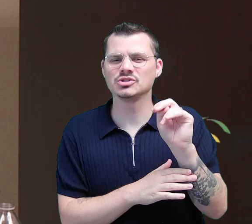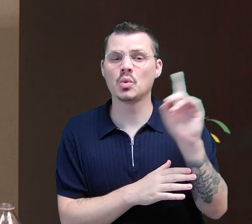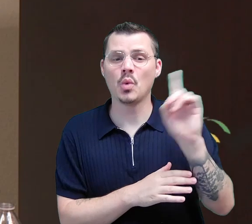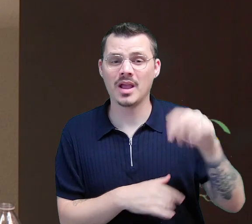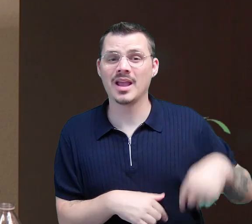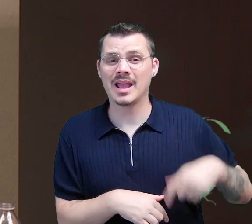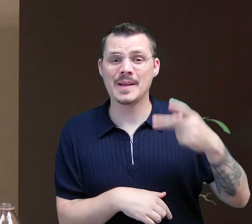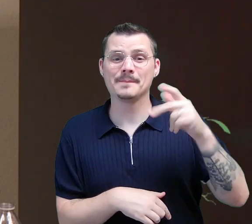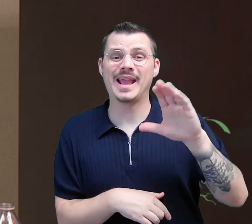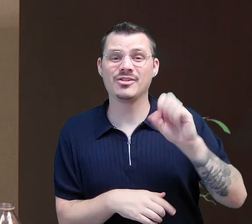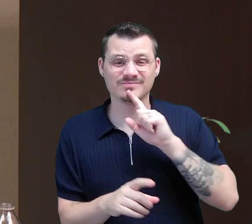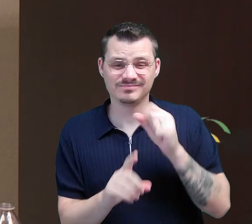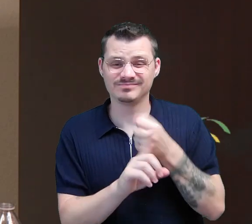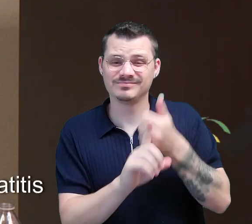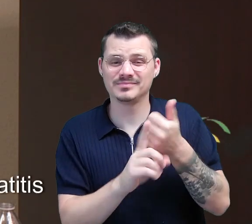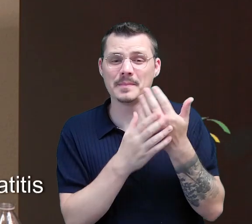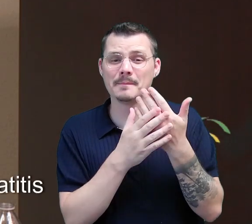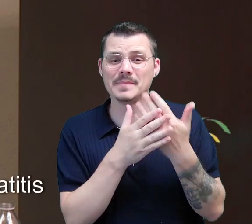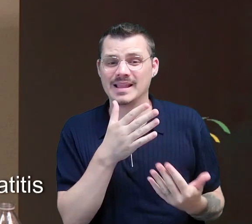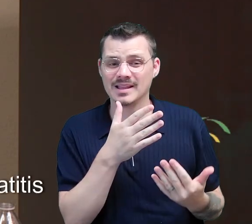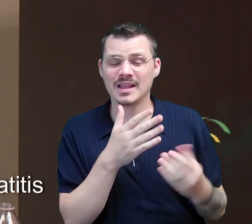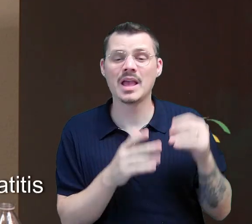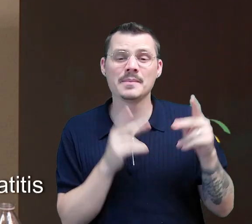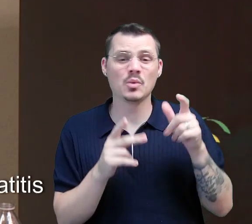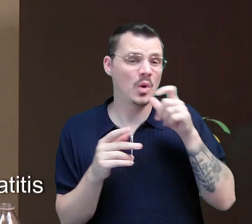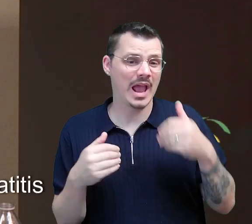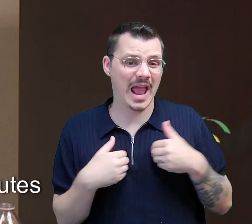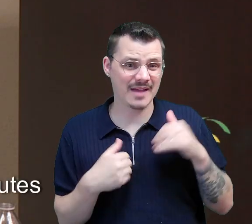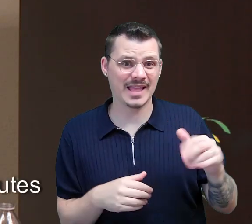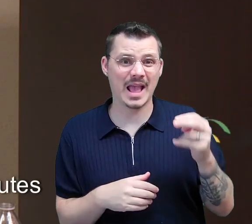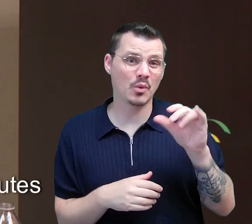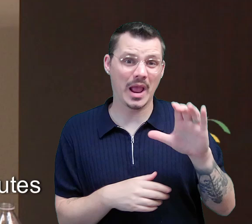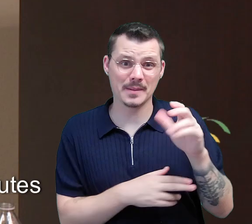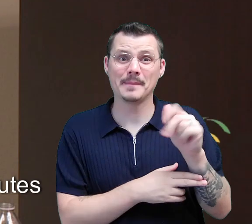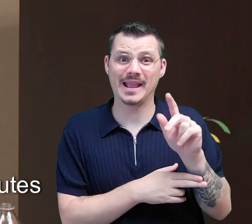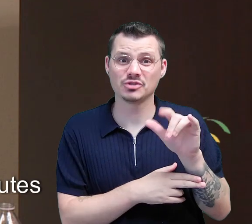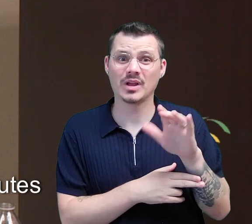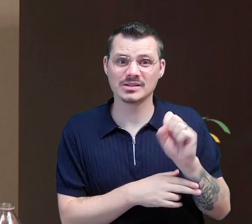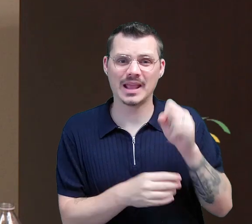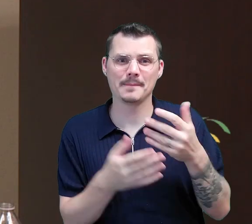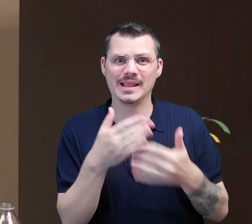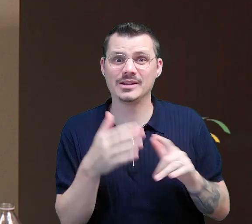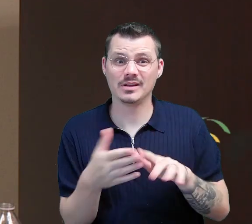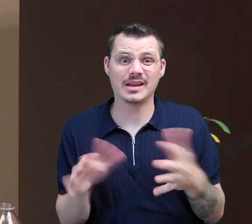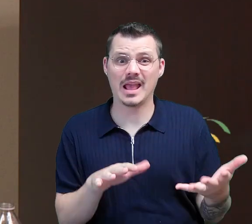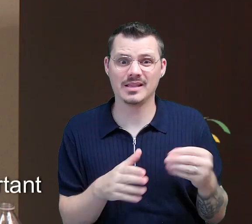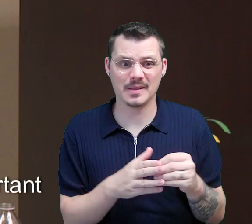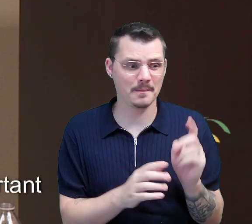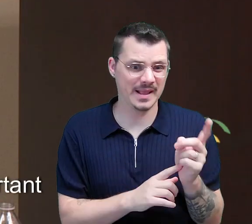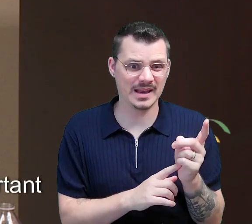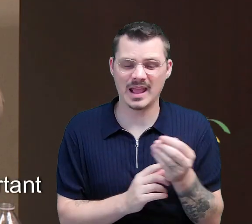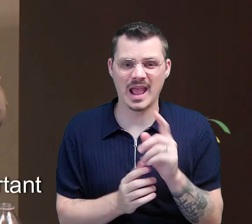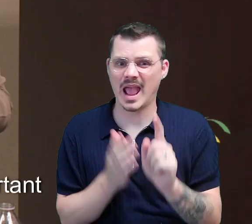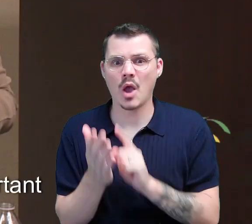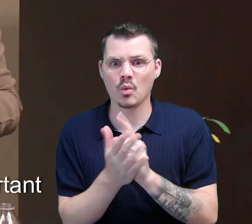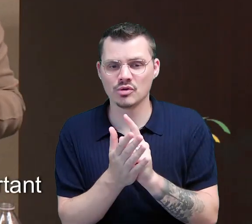in the pancreas that starts to bleed, and people with hemorrhagic pancreatitis can bleed to death in a matter of minutes to hours. And that